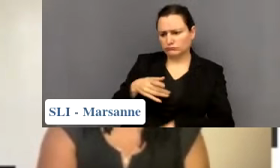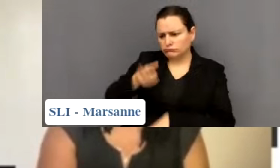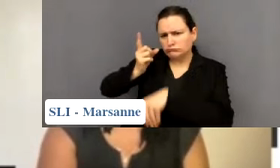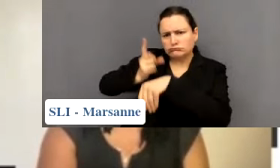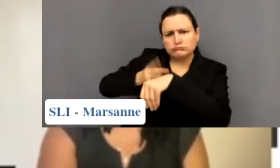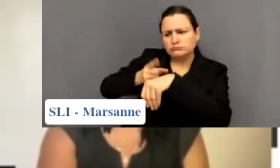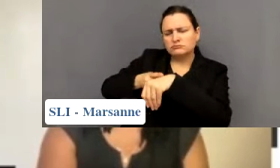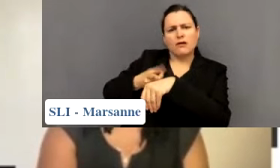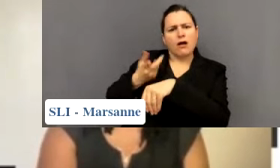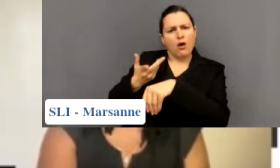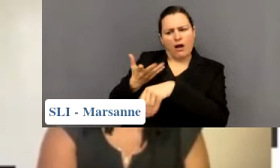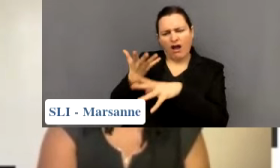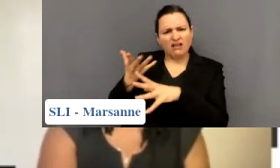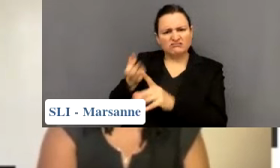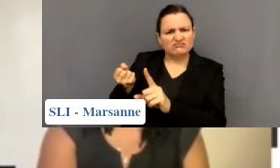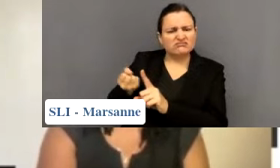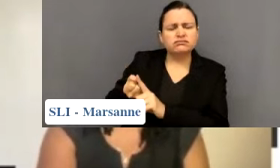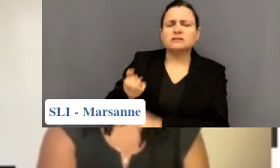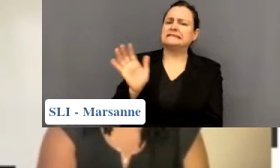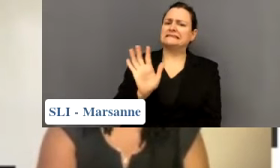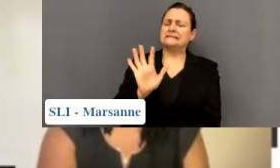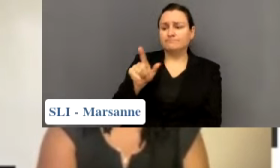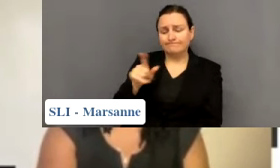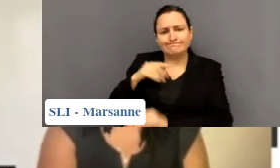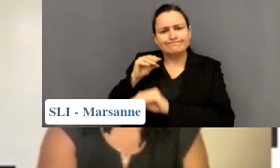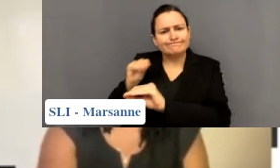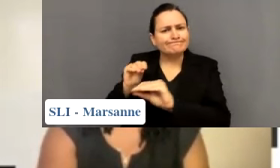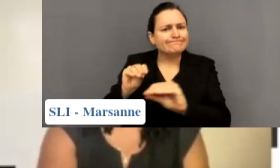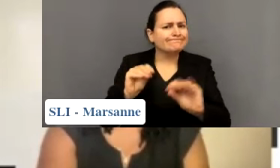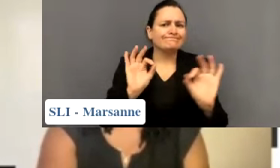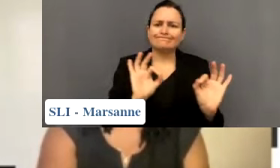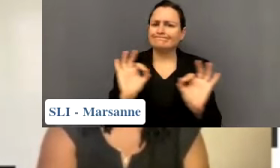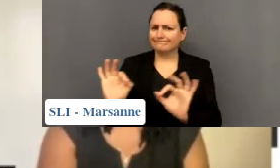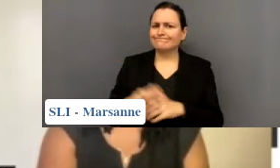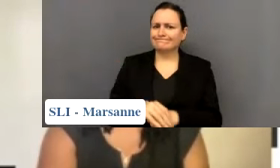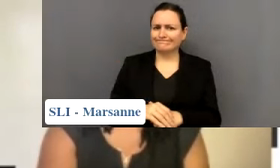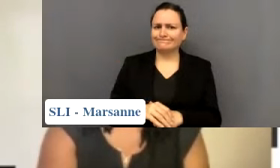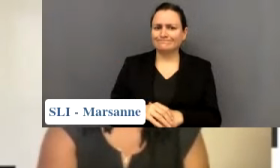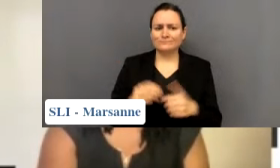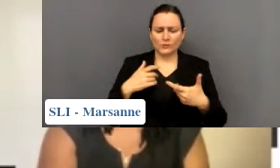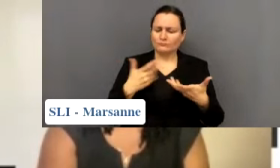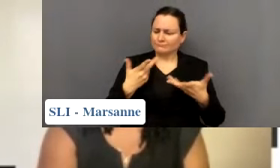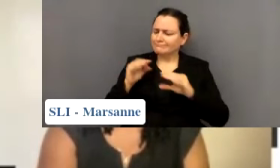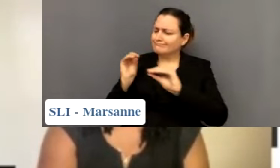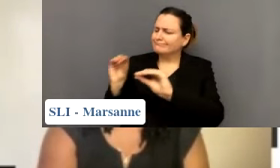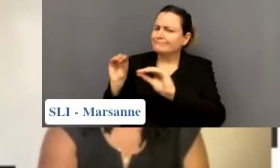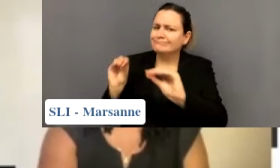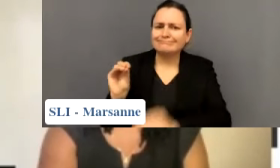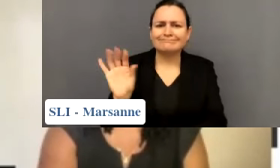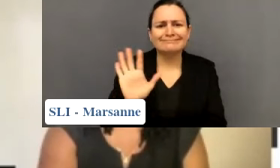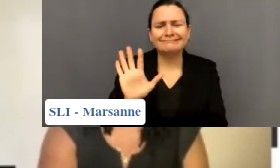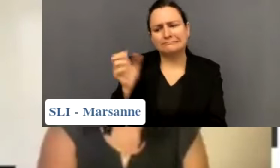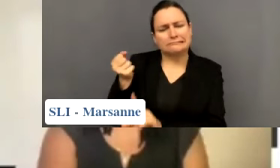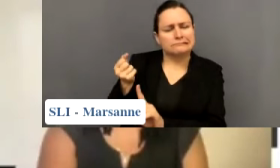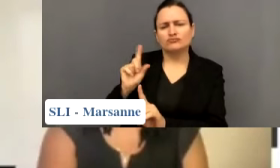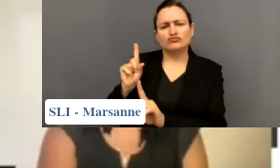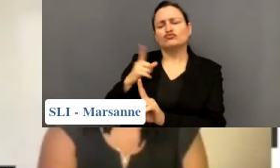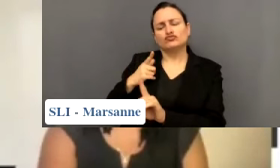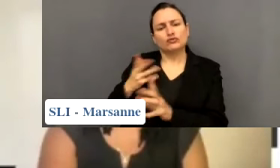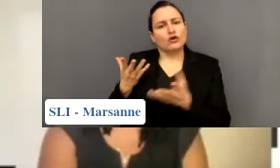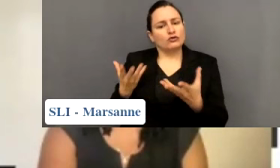allows practitioners to learn from a community of practice, layer violence protection and ECD promotion into